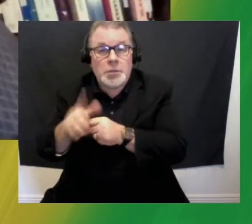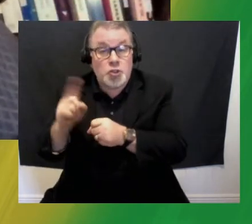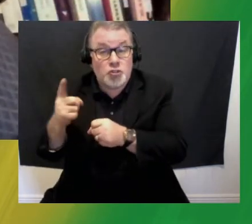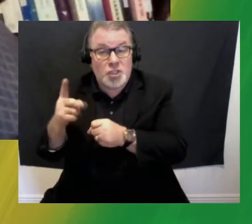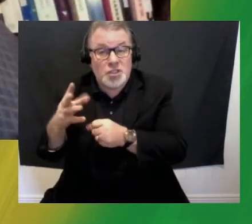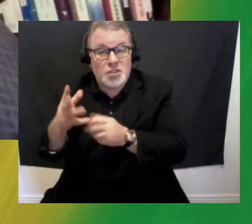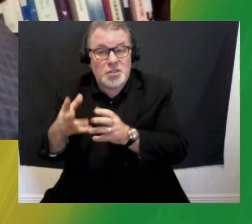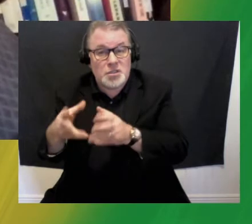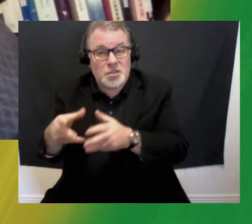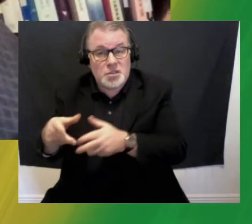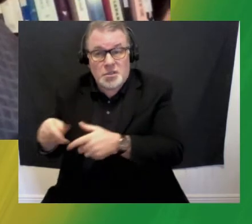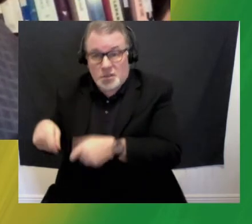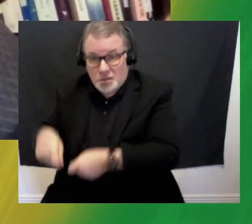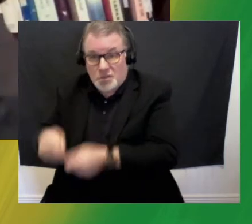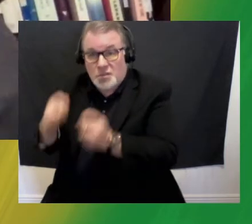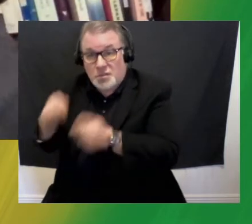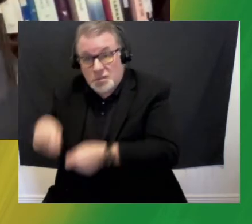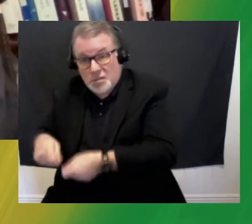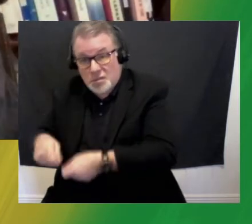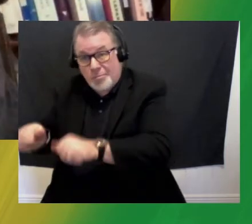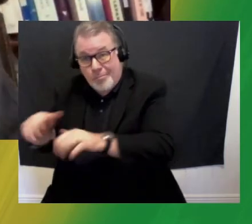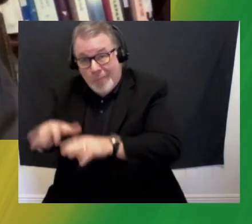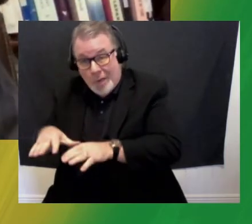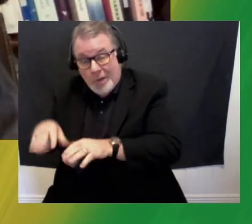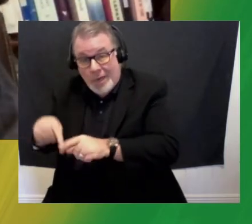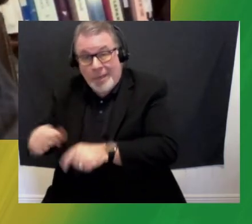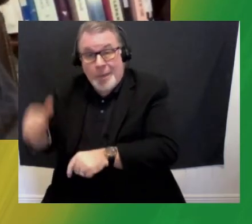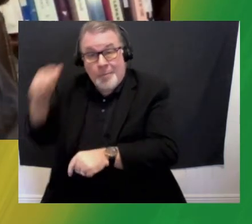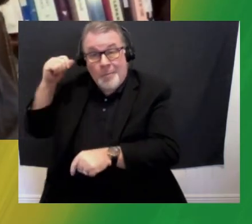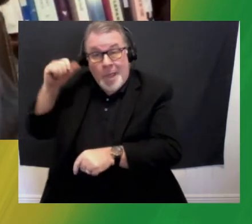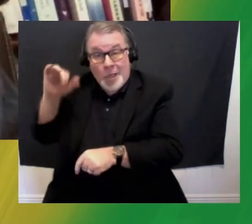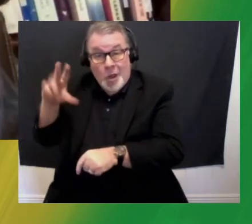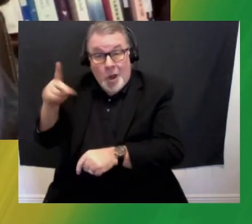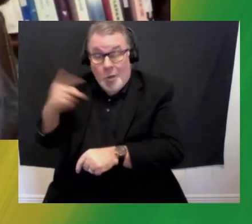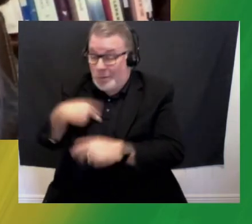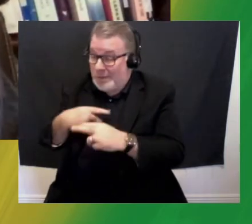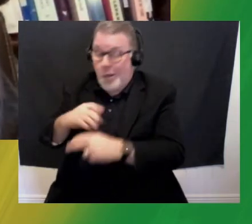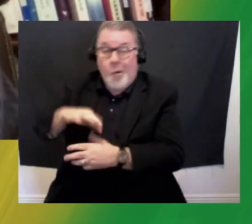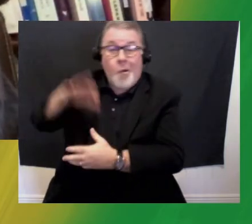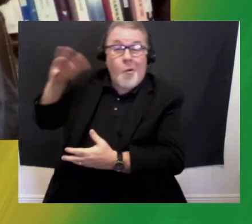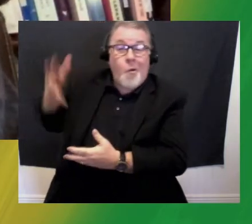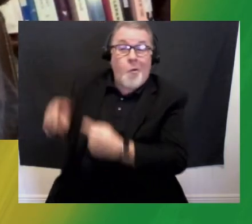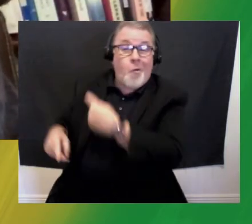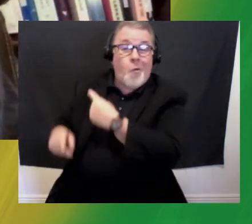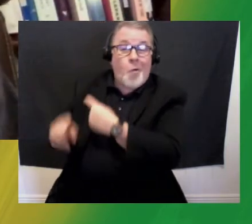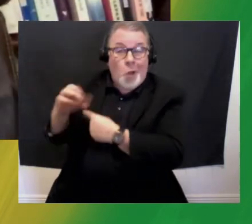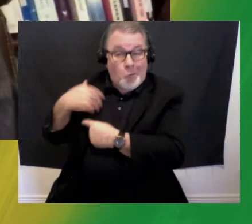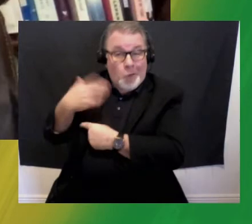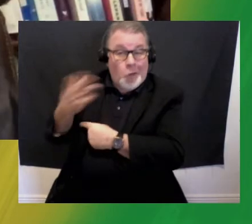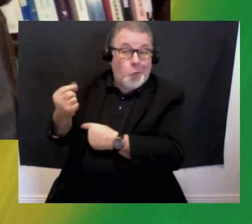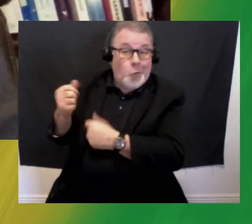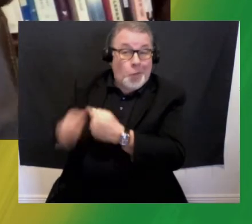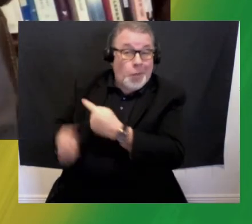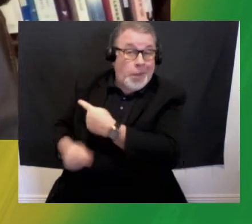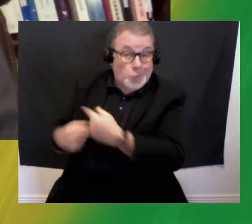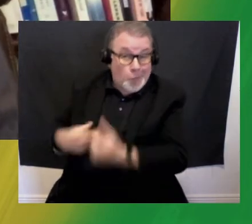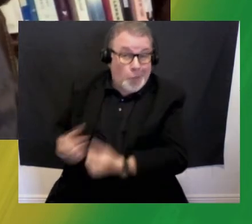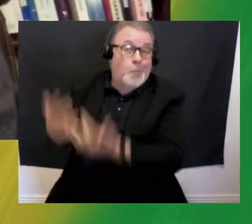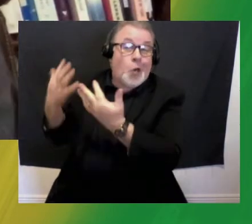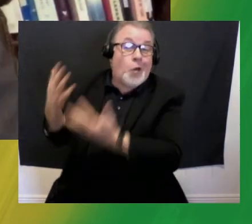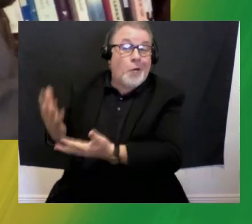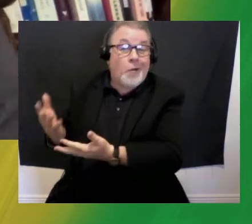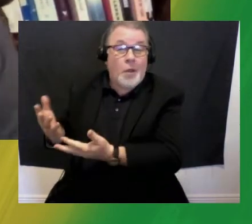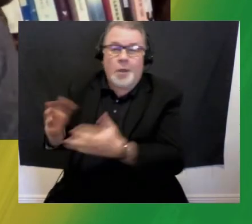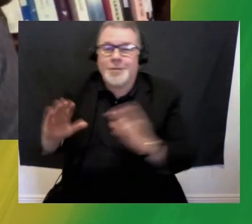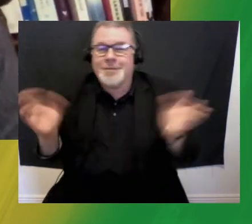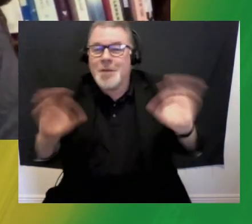the backyard? Like, are we just like letting that sit there? Like, oh, look at all that extra privilege. I don't know what we should do with that. I don't know, burn it. No, like